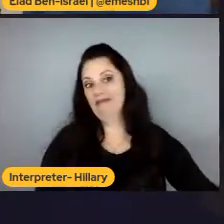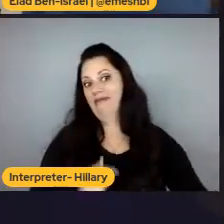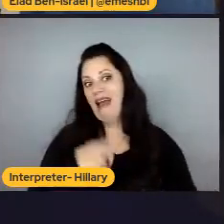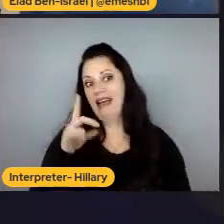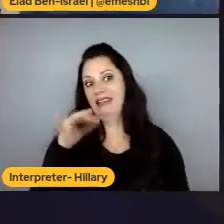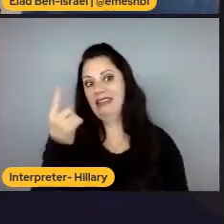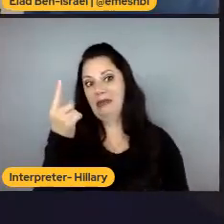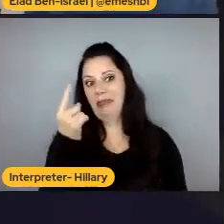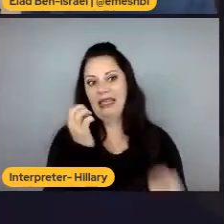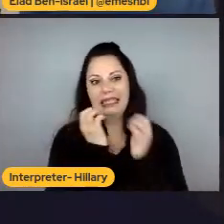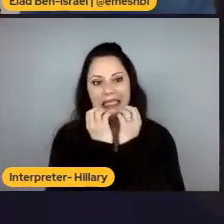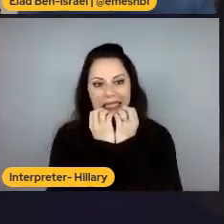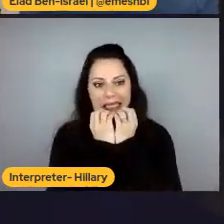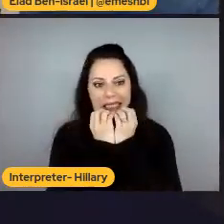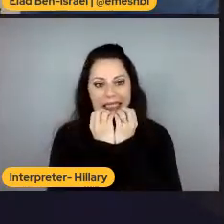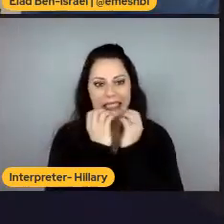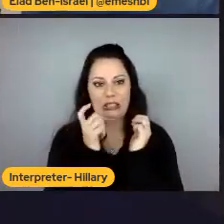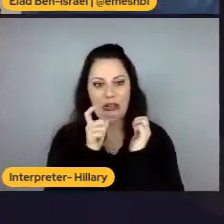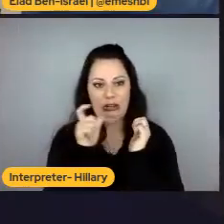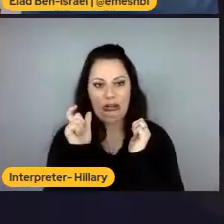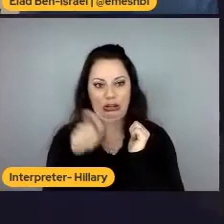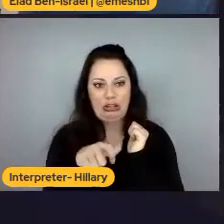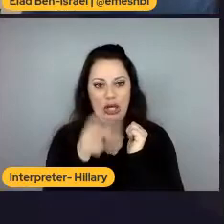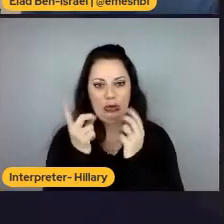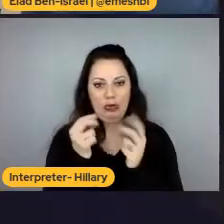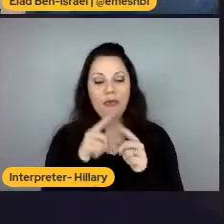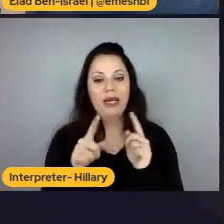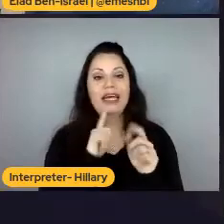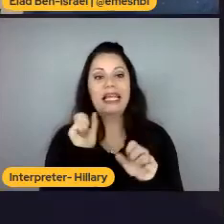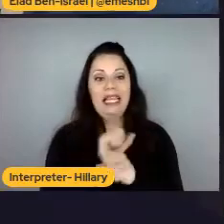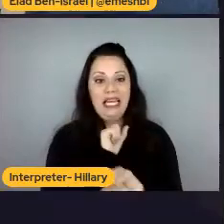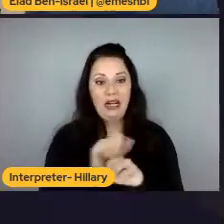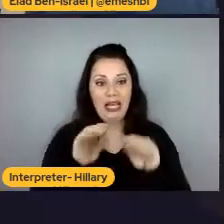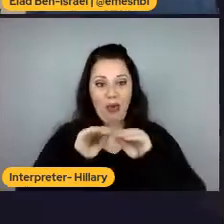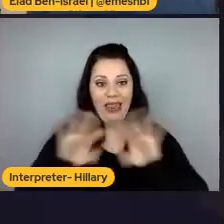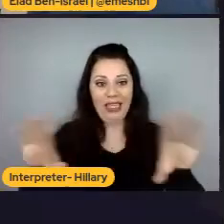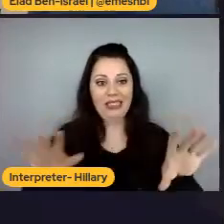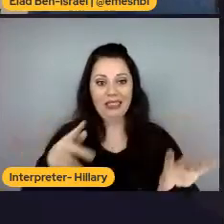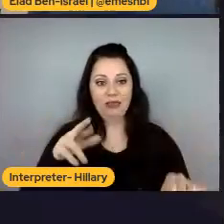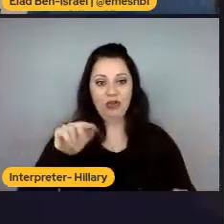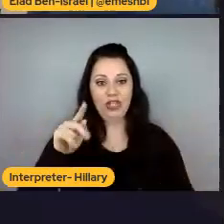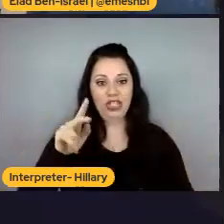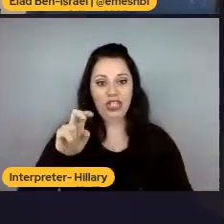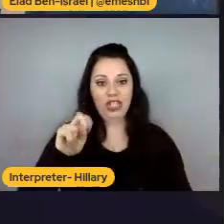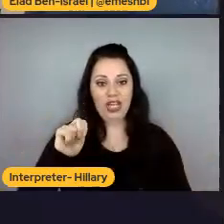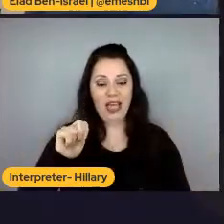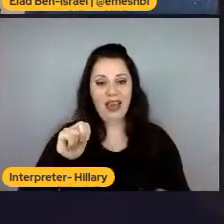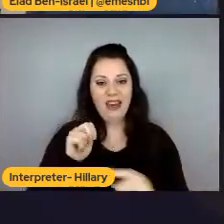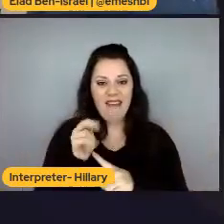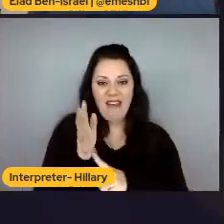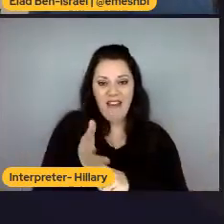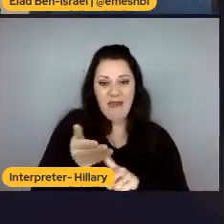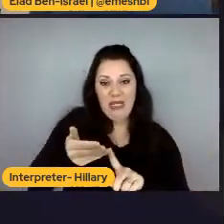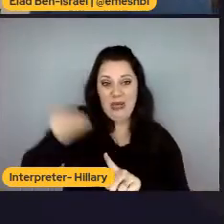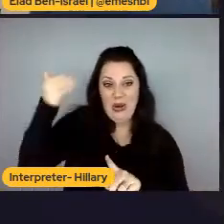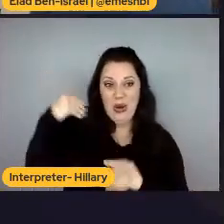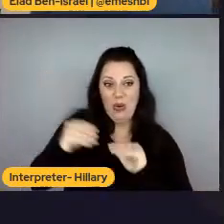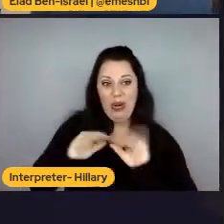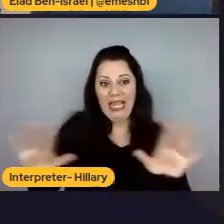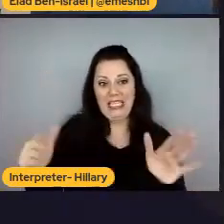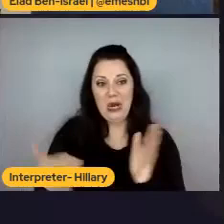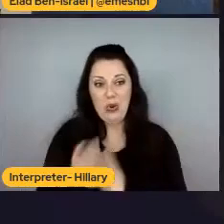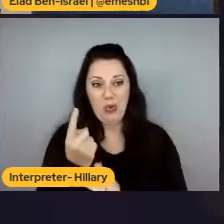have done and literally released a new version for Projen 5 minutes ago, which is probably